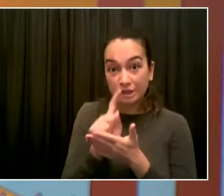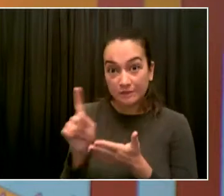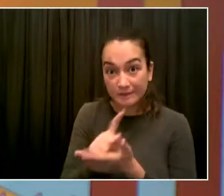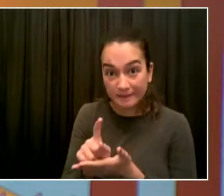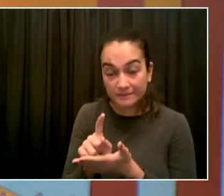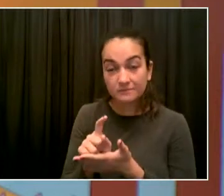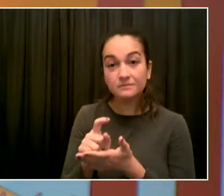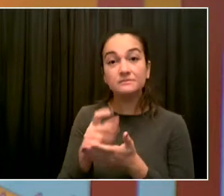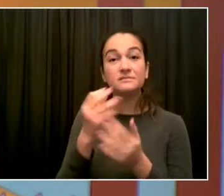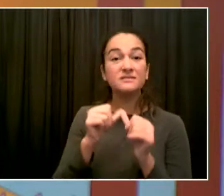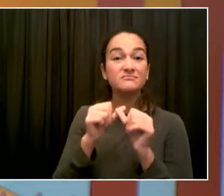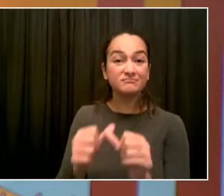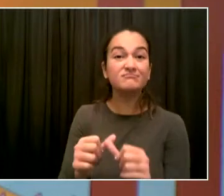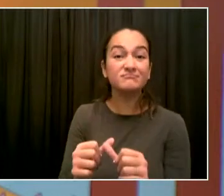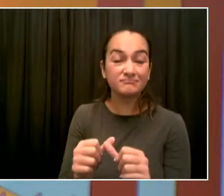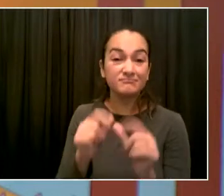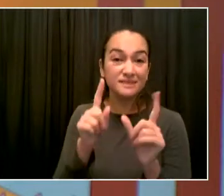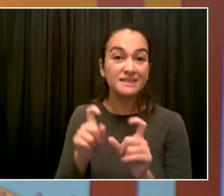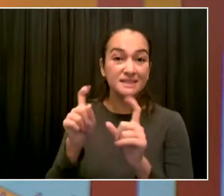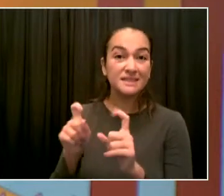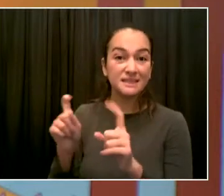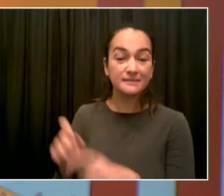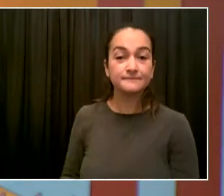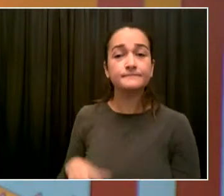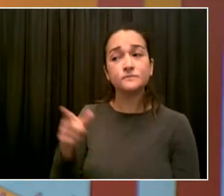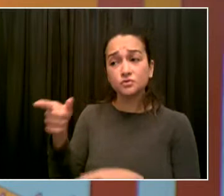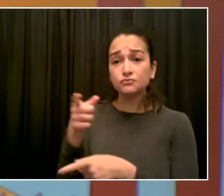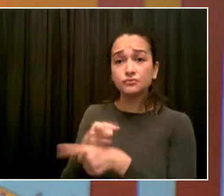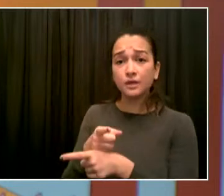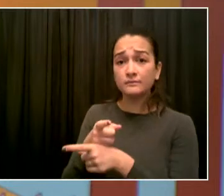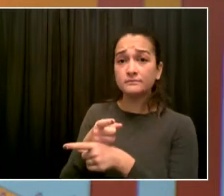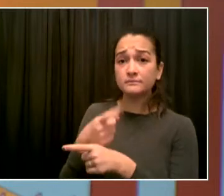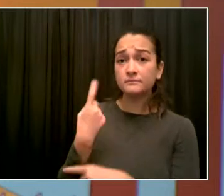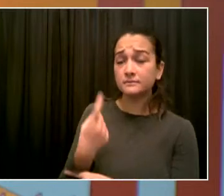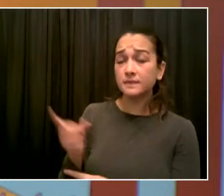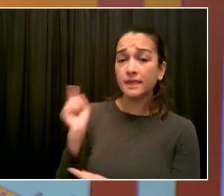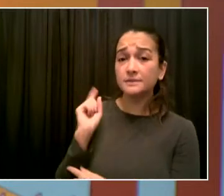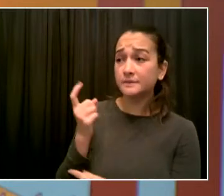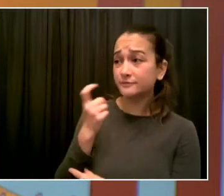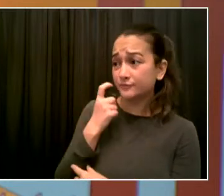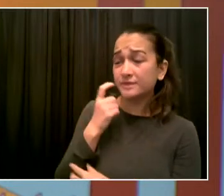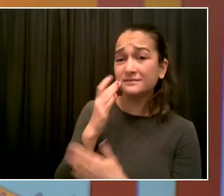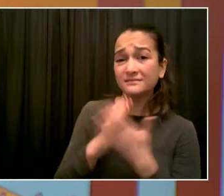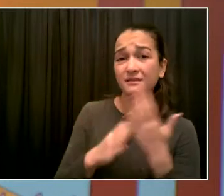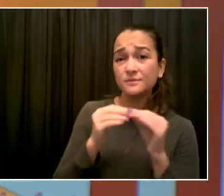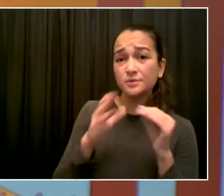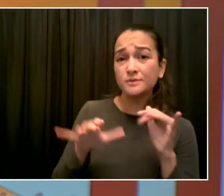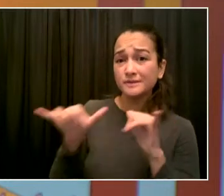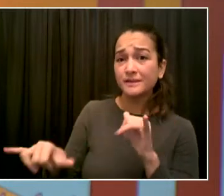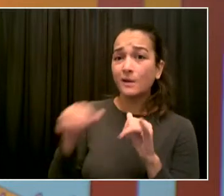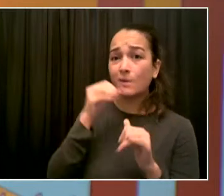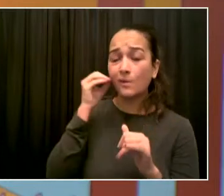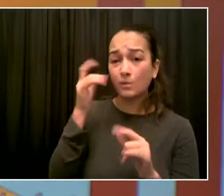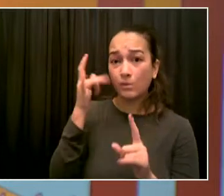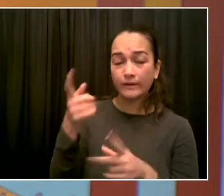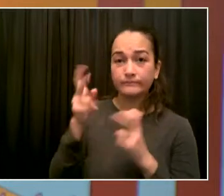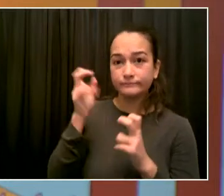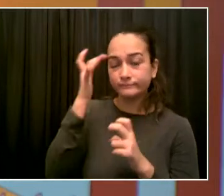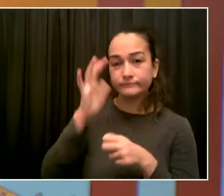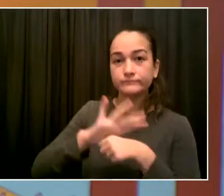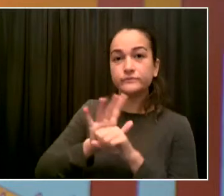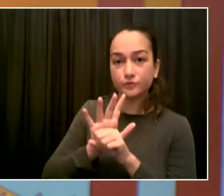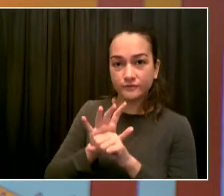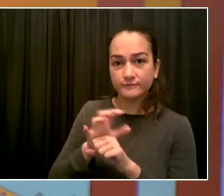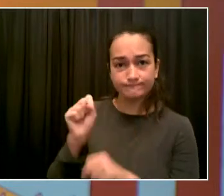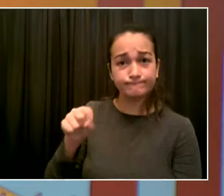to avoid that whenever possible, so long as we can do it safely. The next is Ari Feldman from New York One.